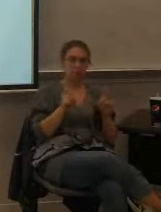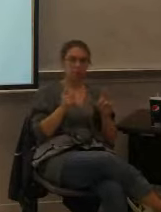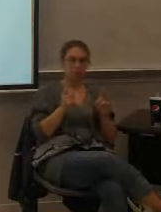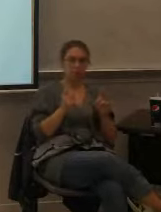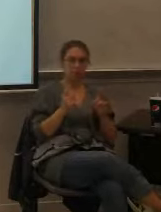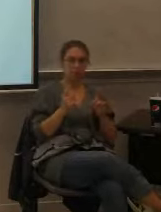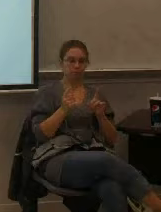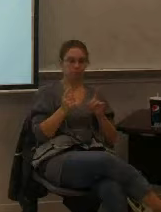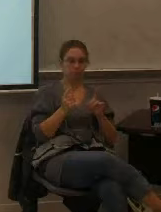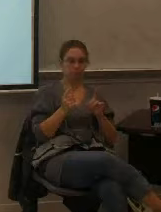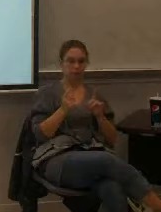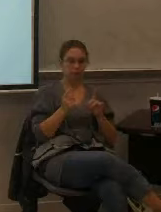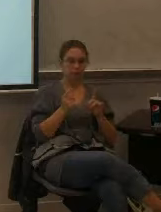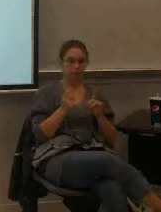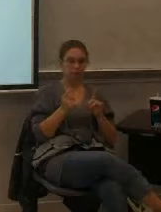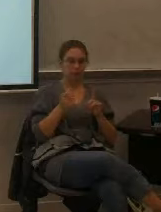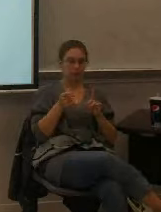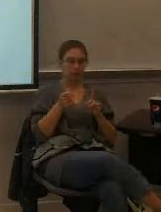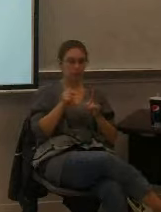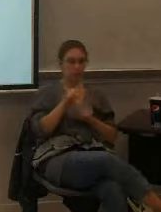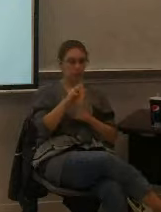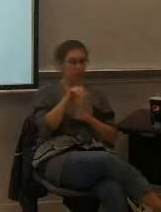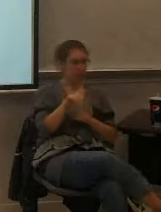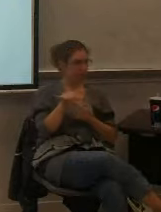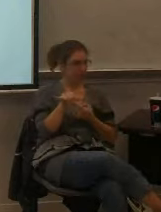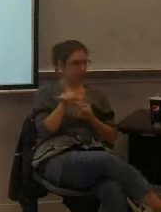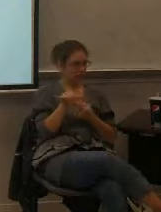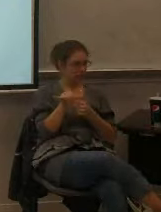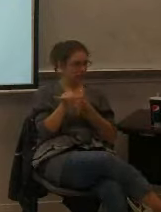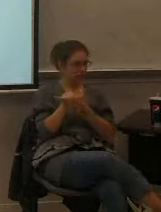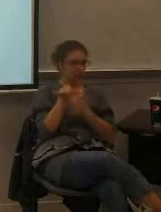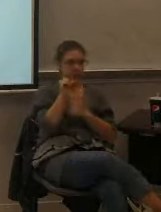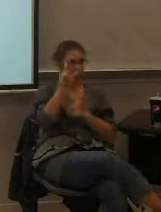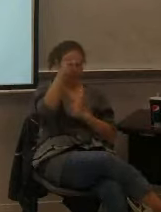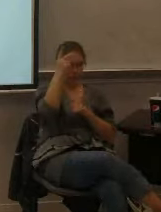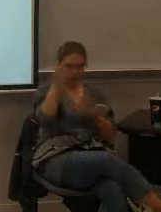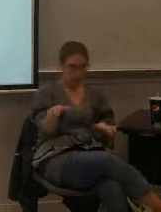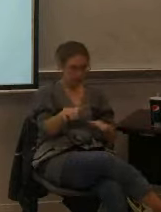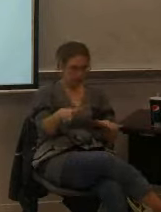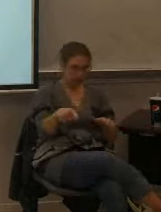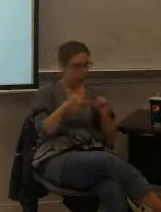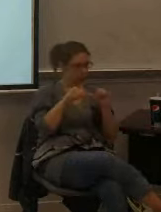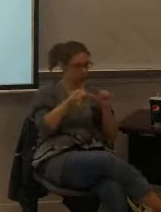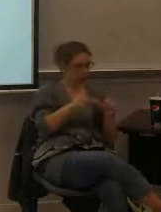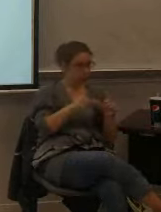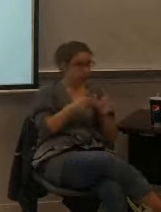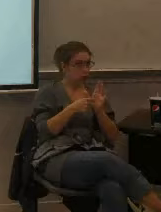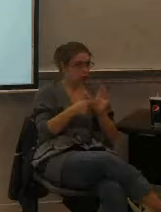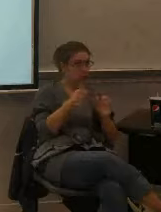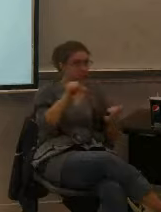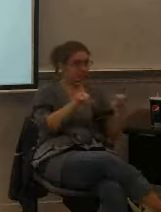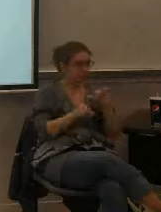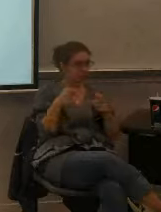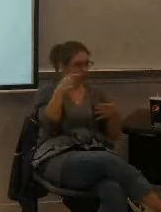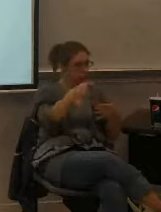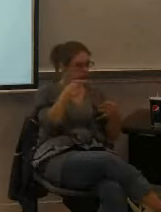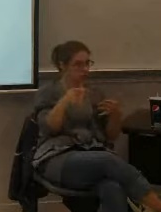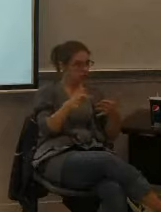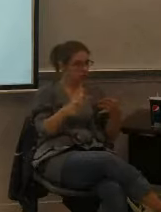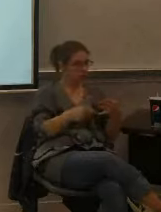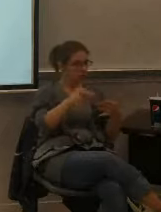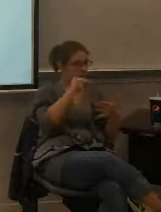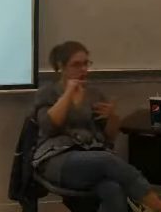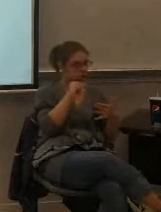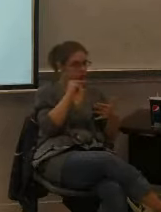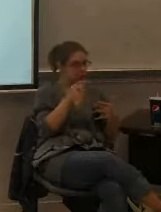bottom line is that he wasn't politically active, he just continued to make the scientific points that the